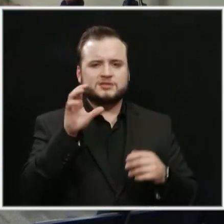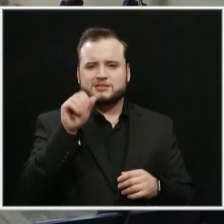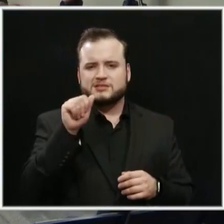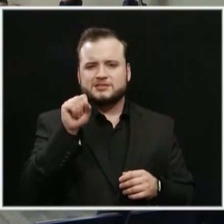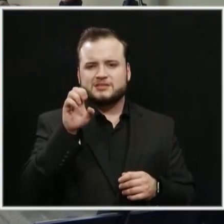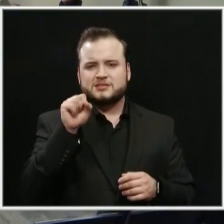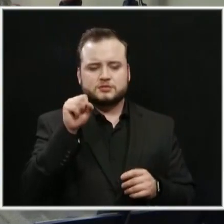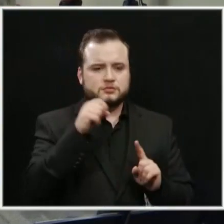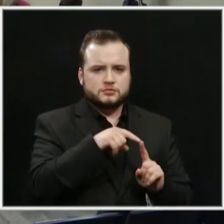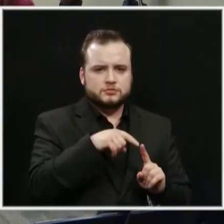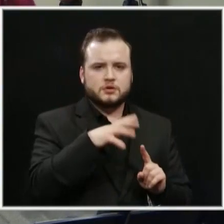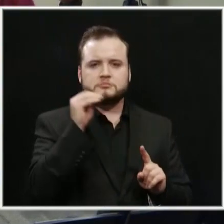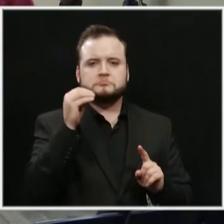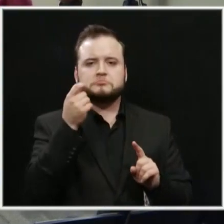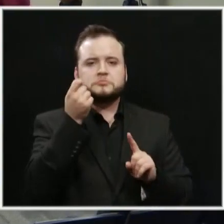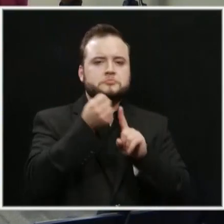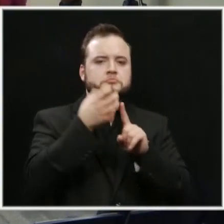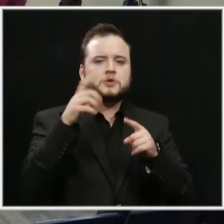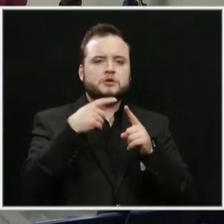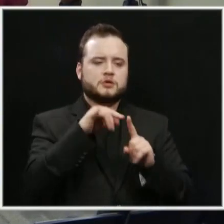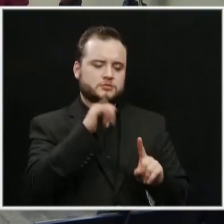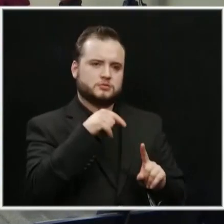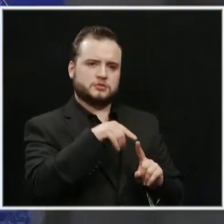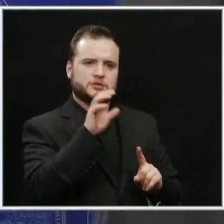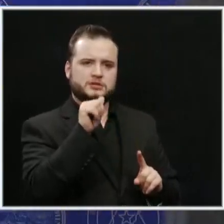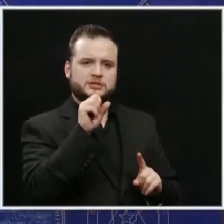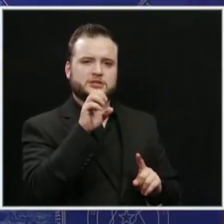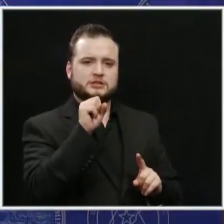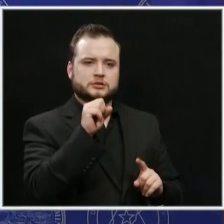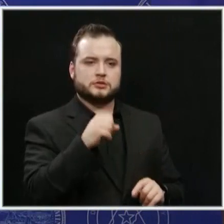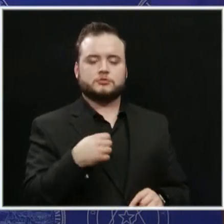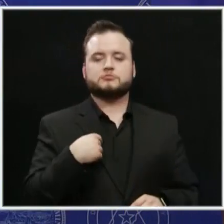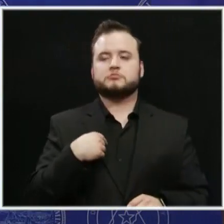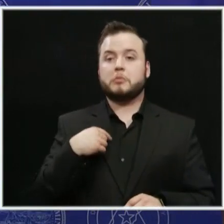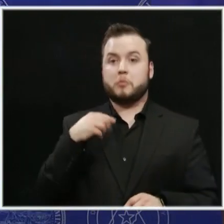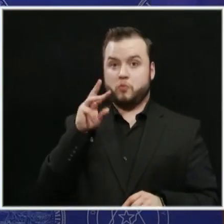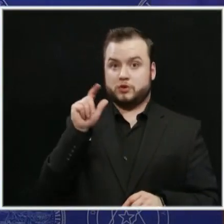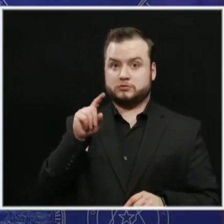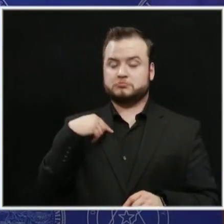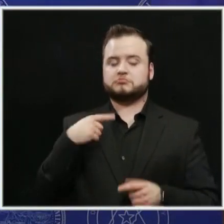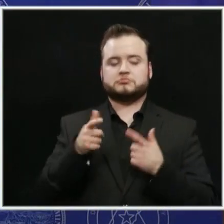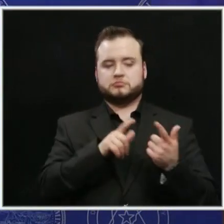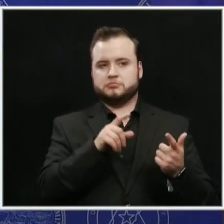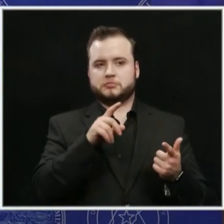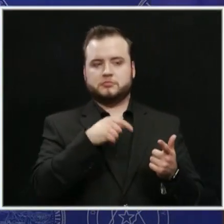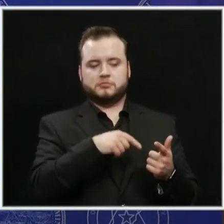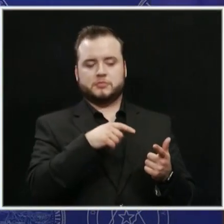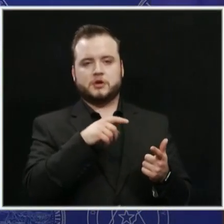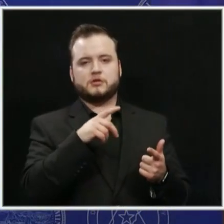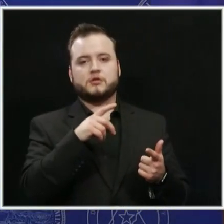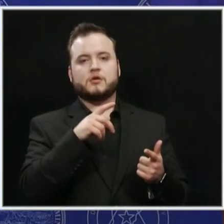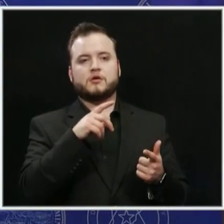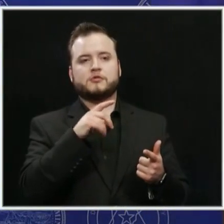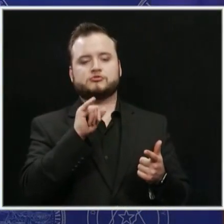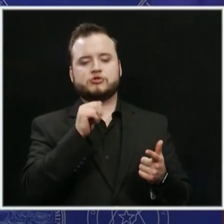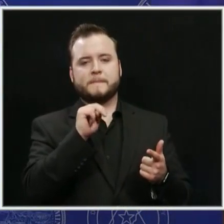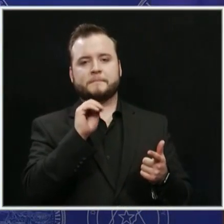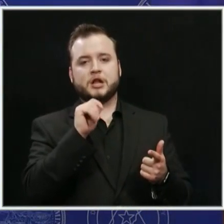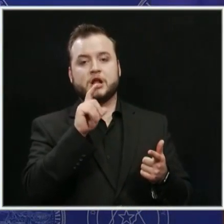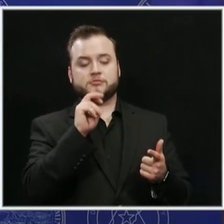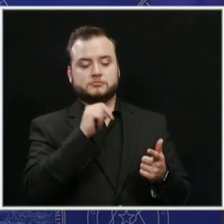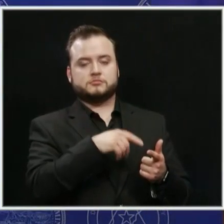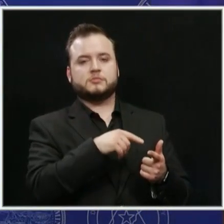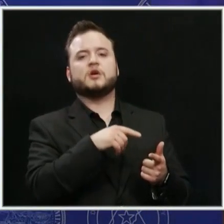to test workers Jen, at why this don't you point? explain Yeah, I'm going to ask Chris to come up because Chris is leading that investigation as she does all of